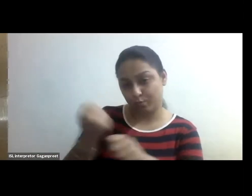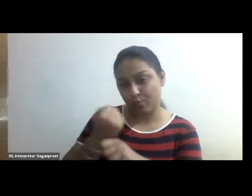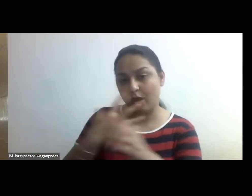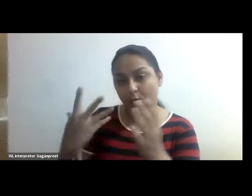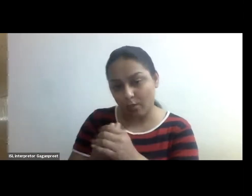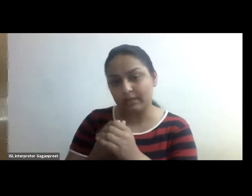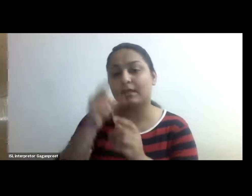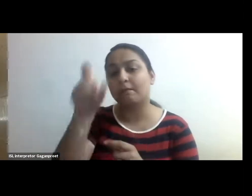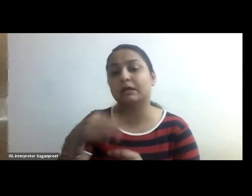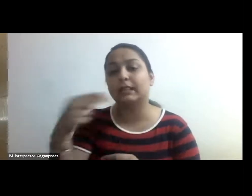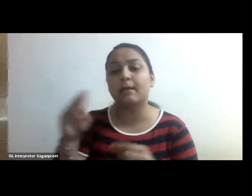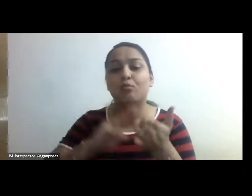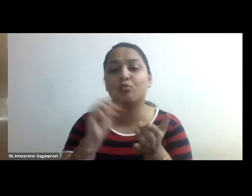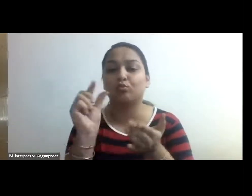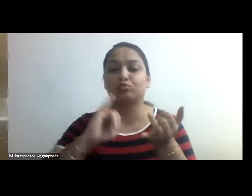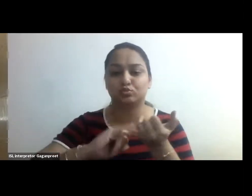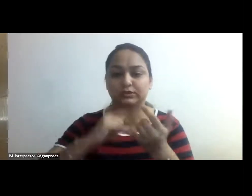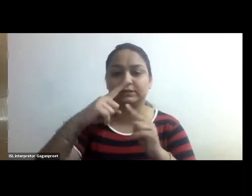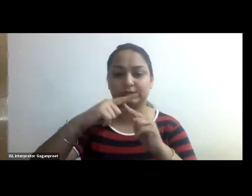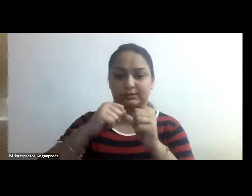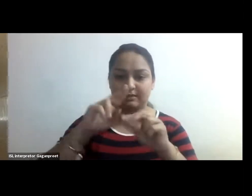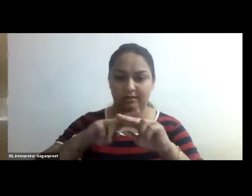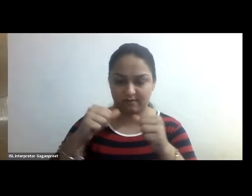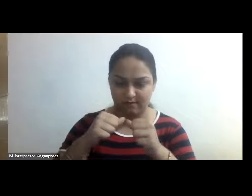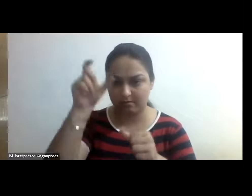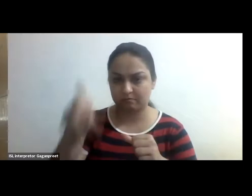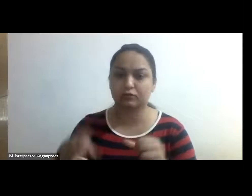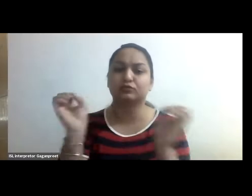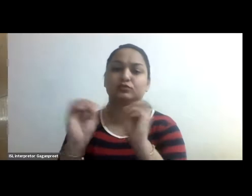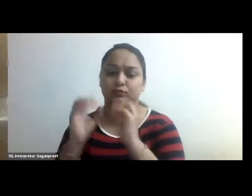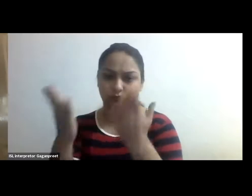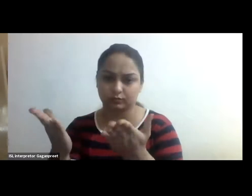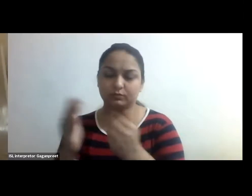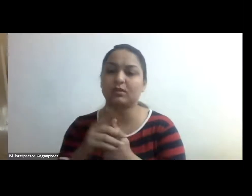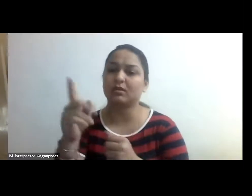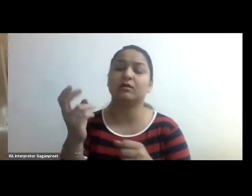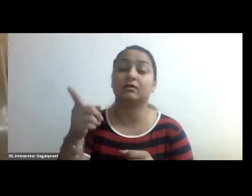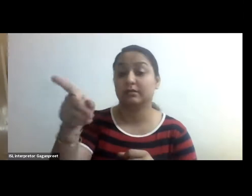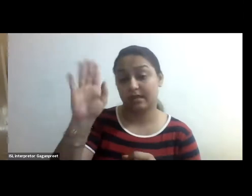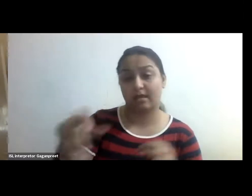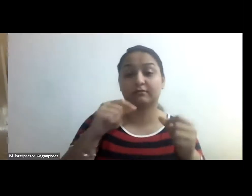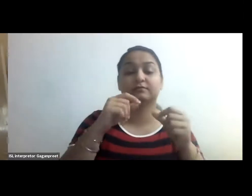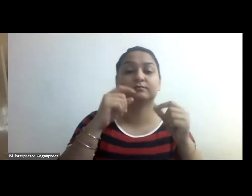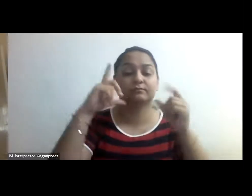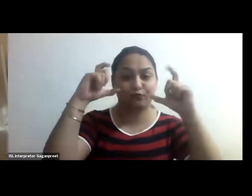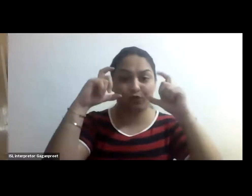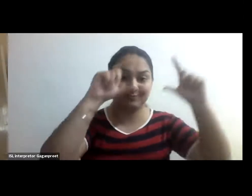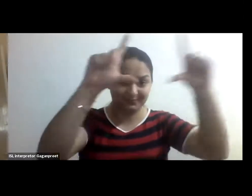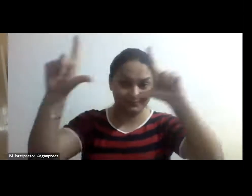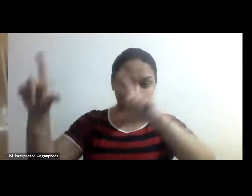will go with the exhibition that you will have access to. It's a long